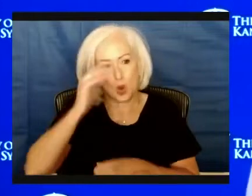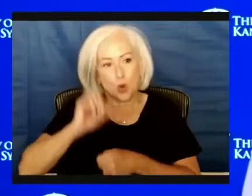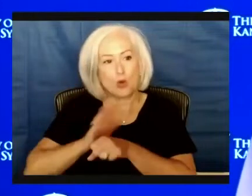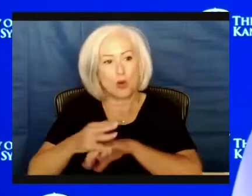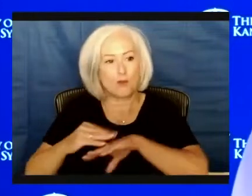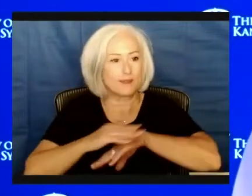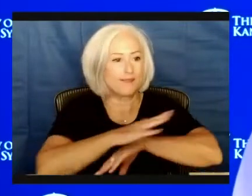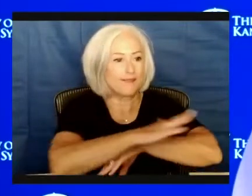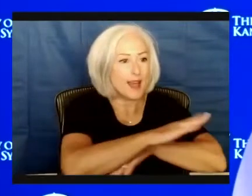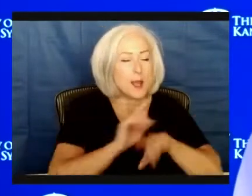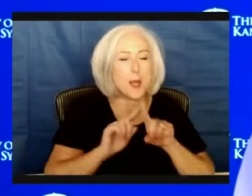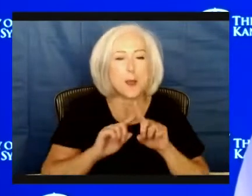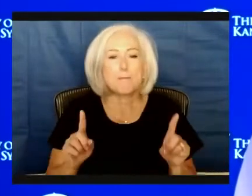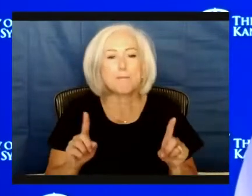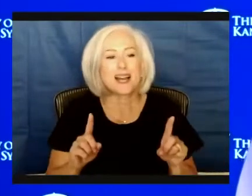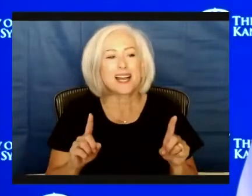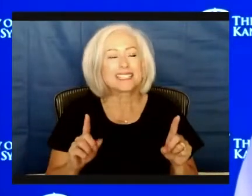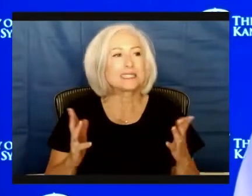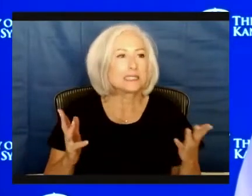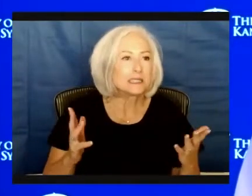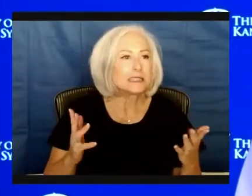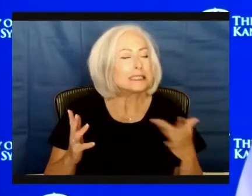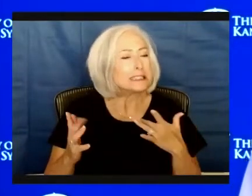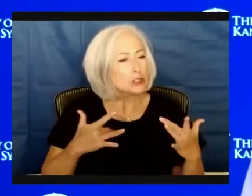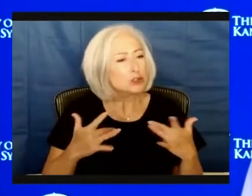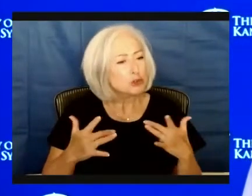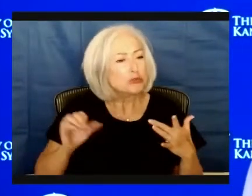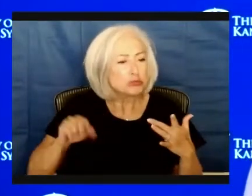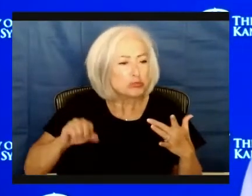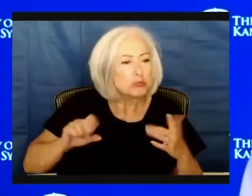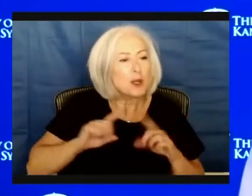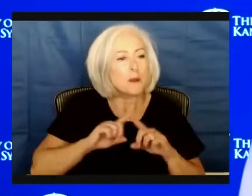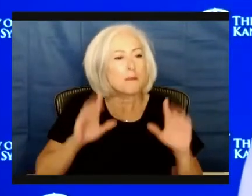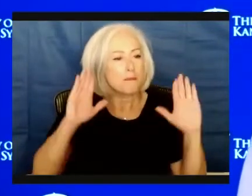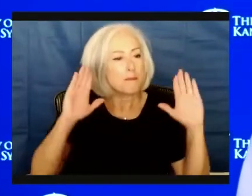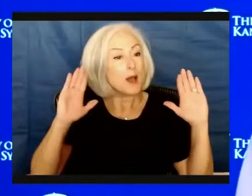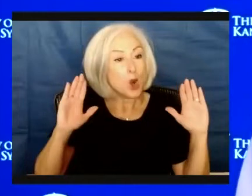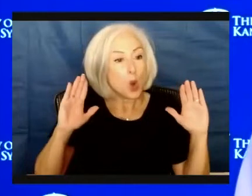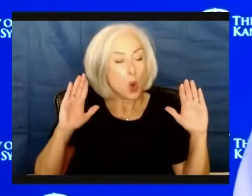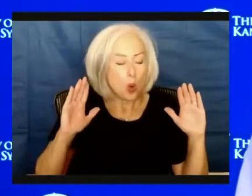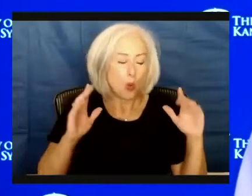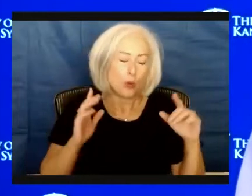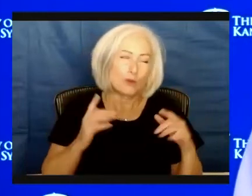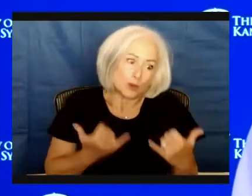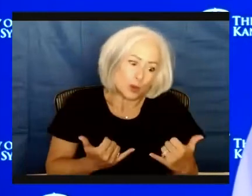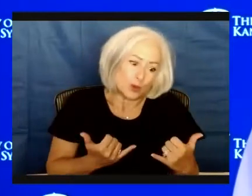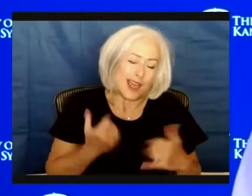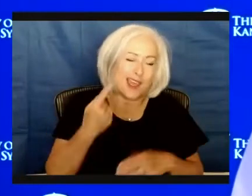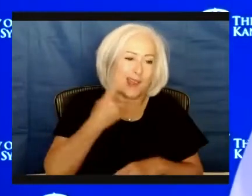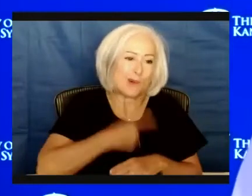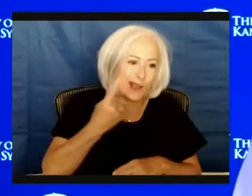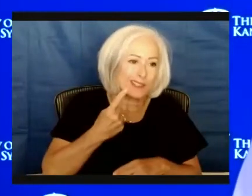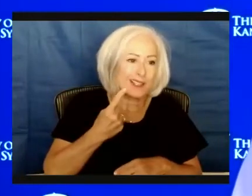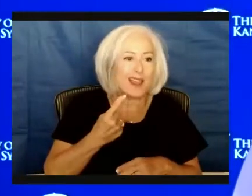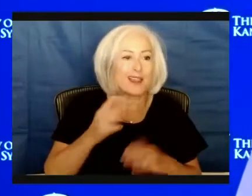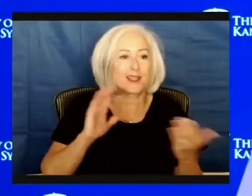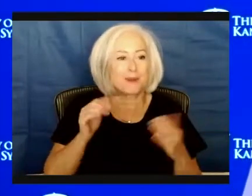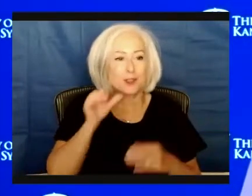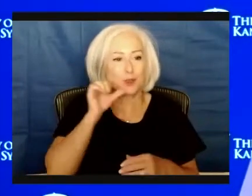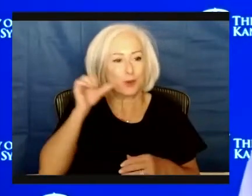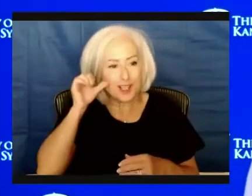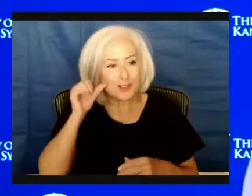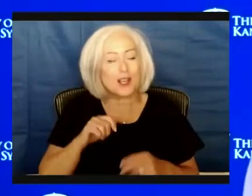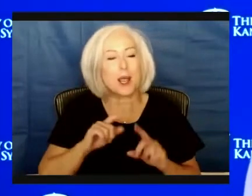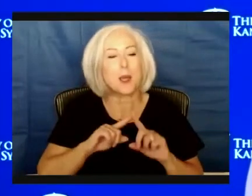concerning. Hopefully we can start to see now, although it's one day compared to yesterday or Monday, hopefully we can see a trend of